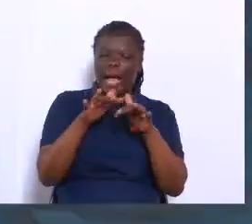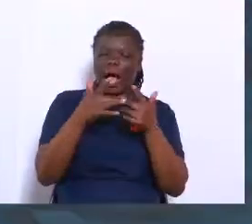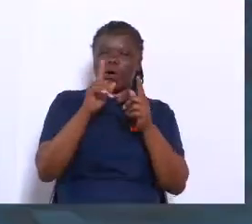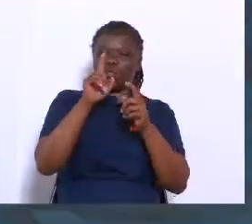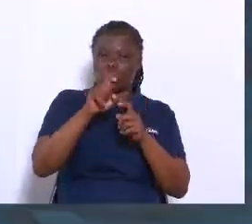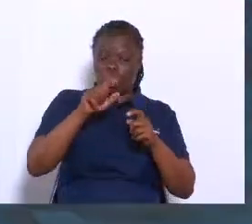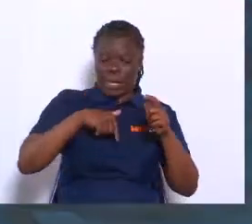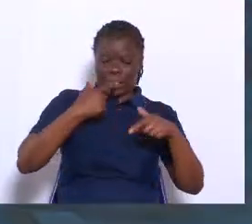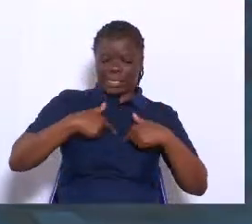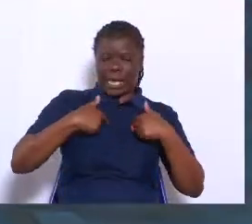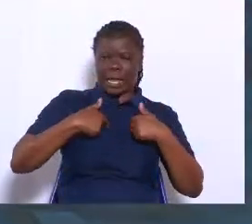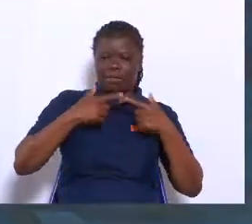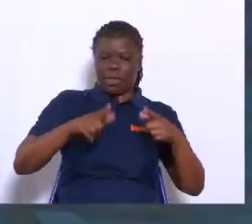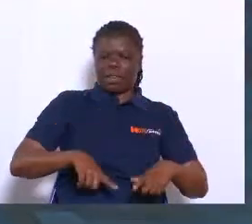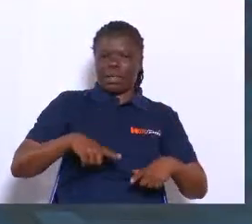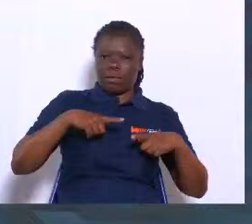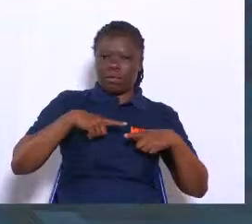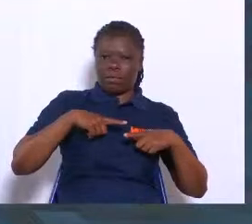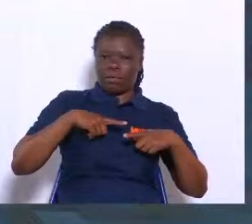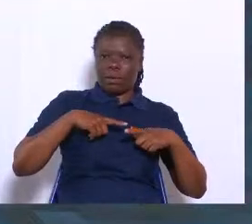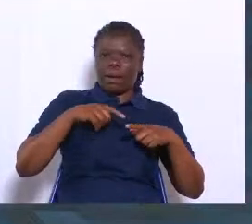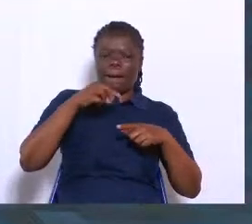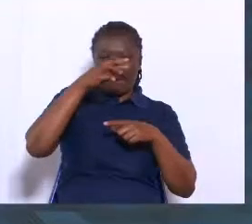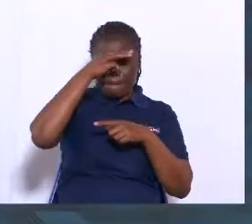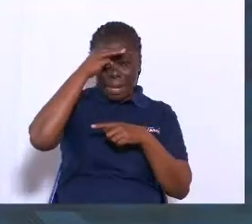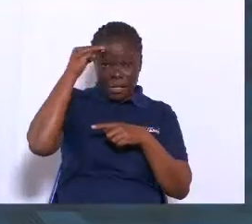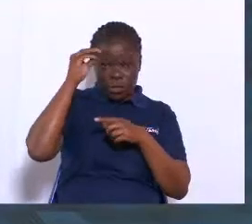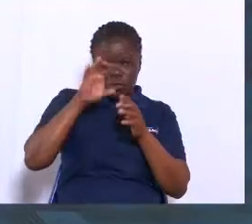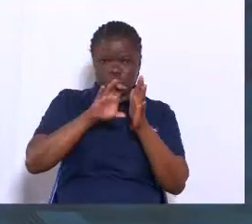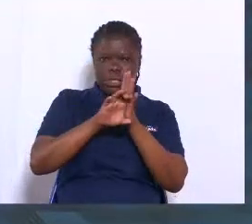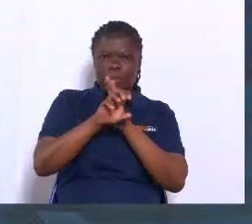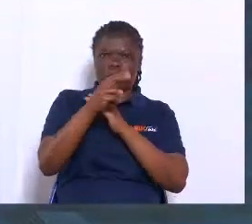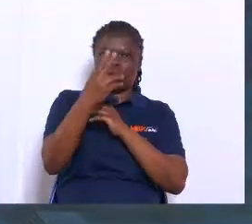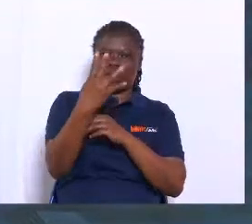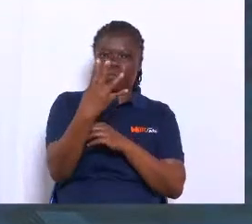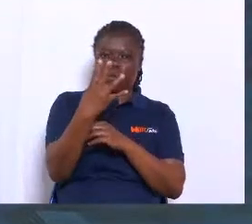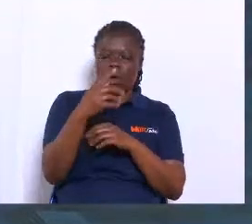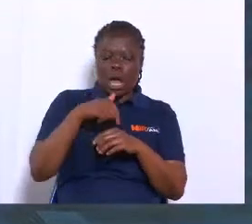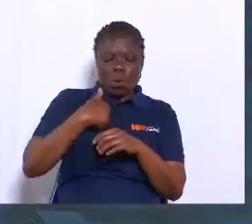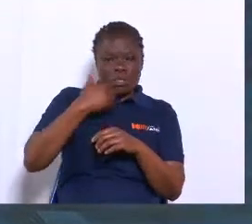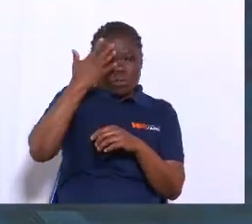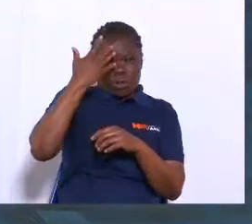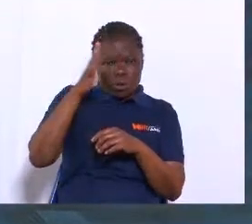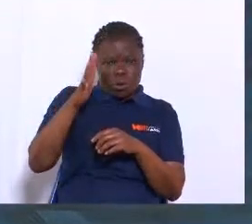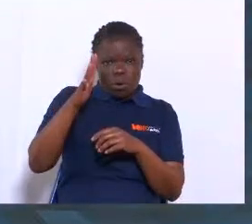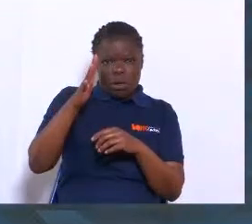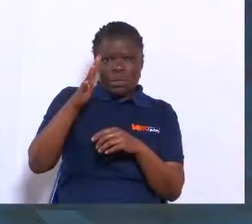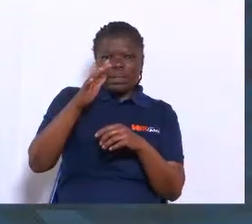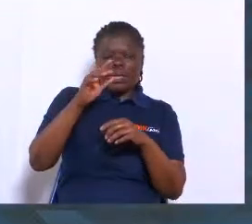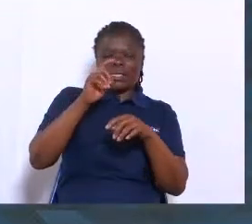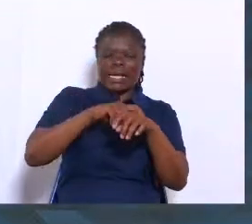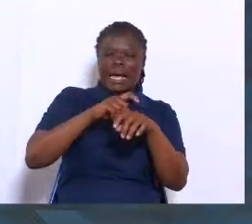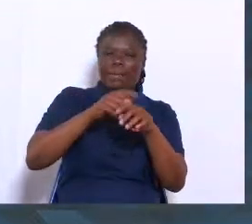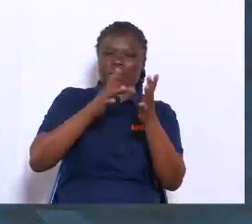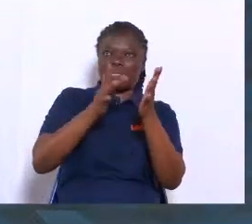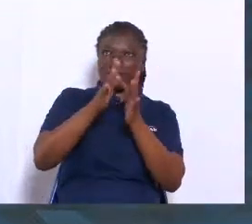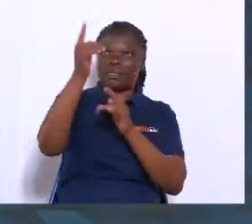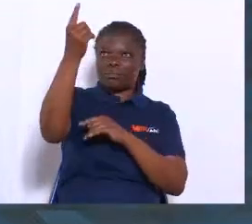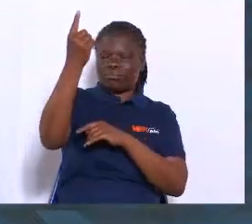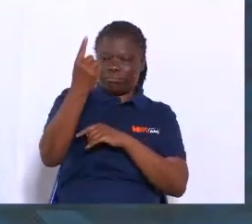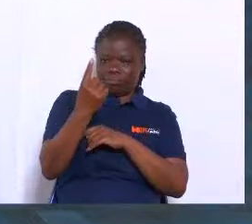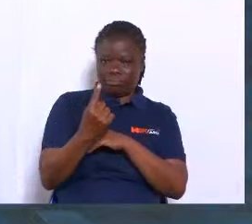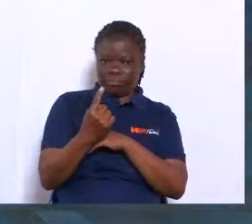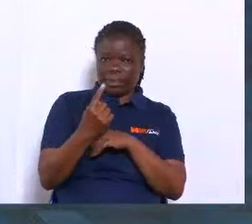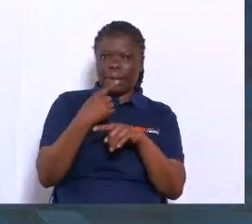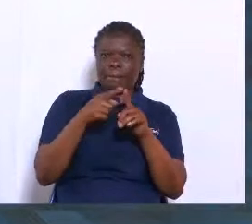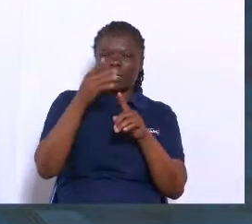live? Matthew chapter 24. We may not know the hour of Christ's coming, but this we do know,